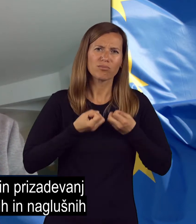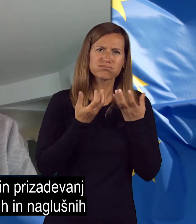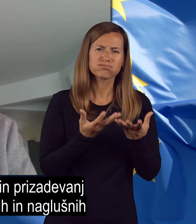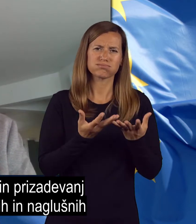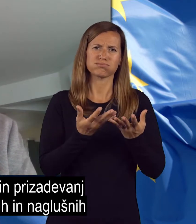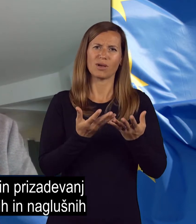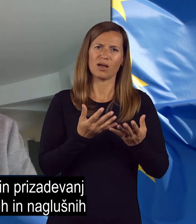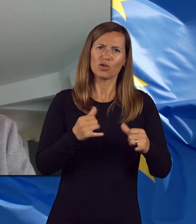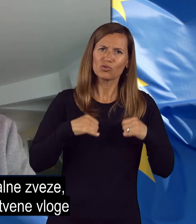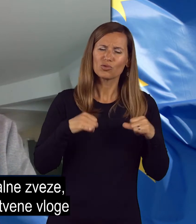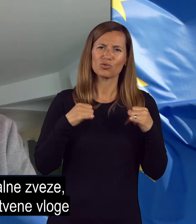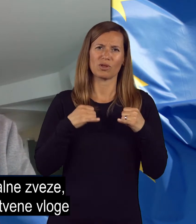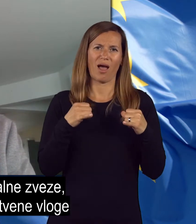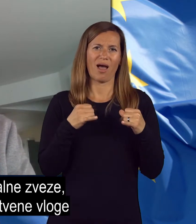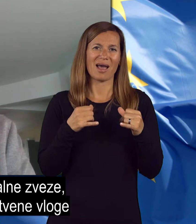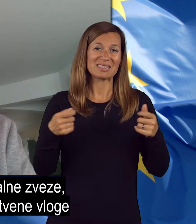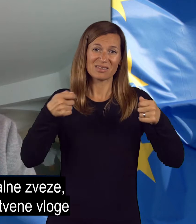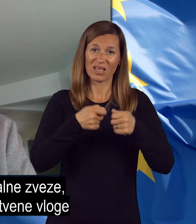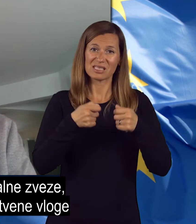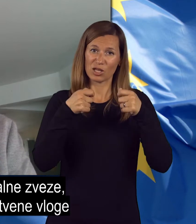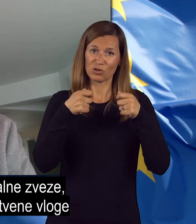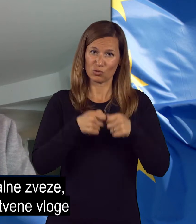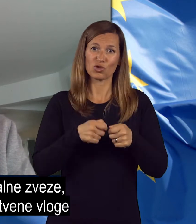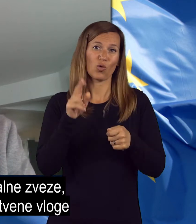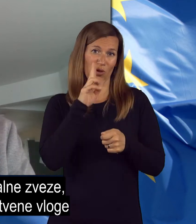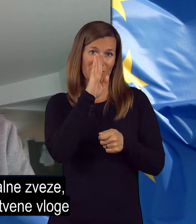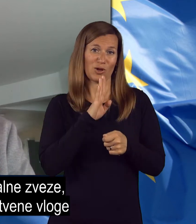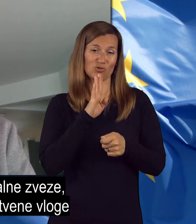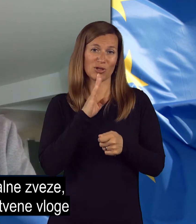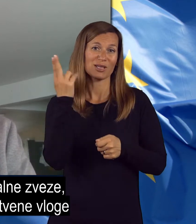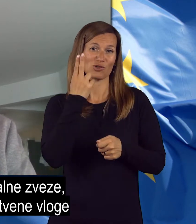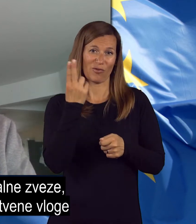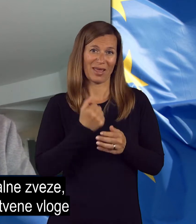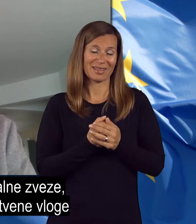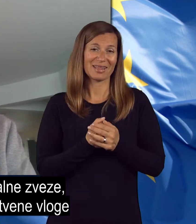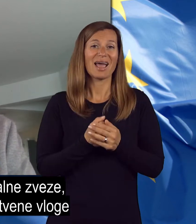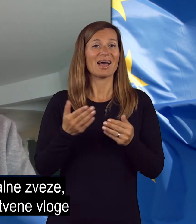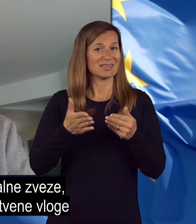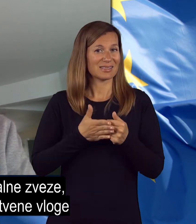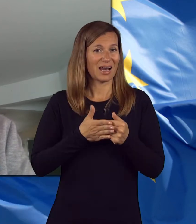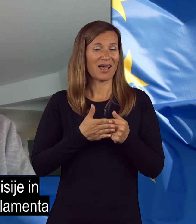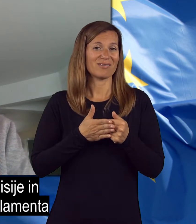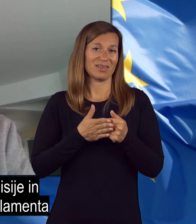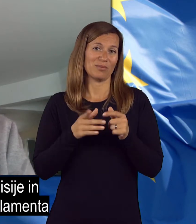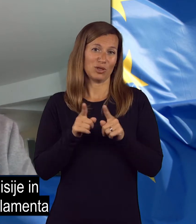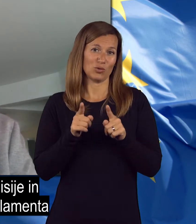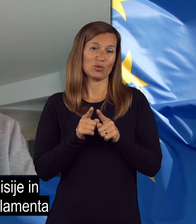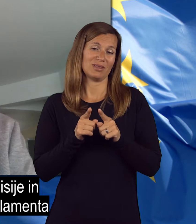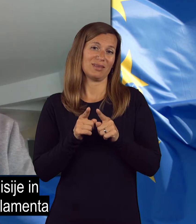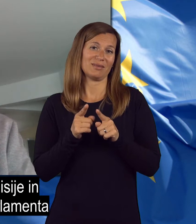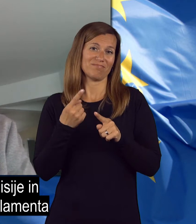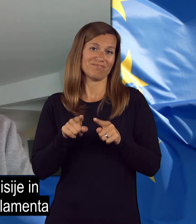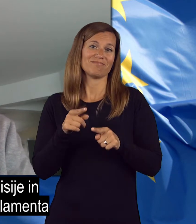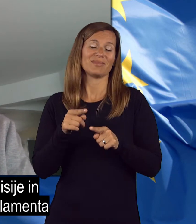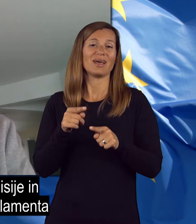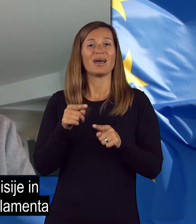of the deaf and hard of hearing community and Association of Slovenia, and the vital role also of the European Union